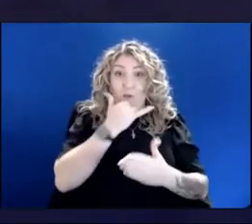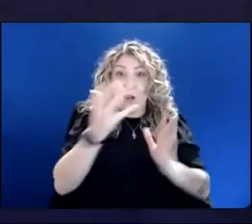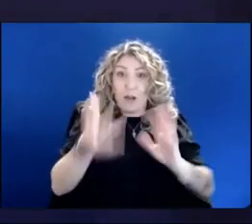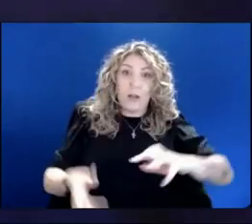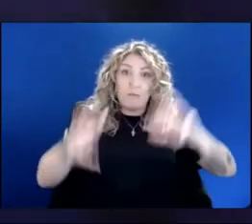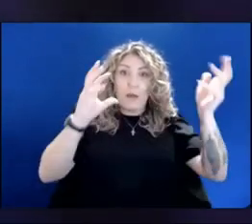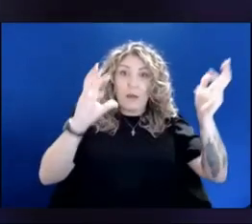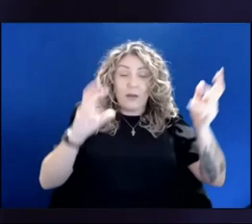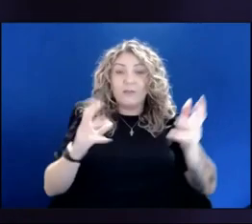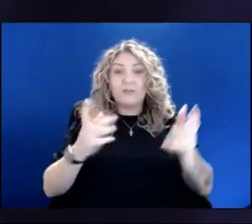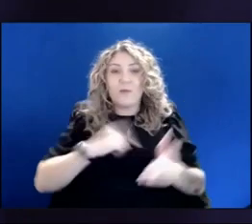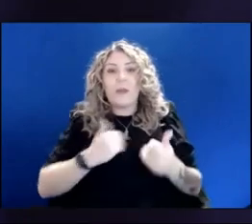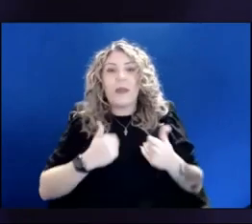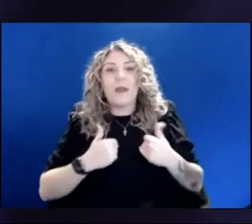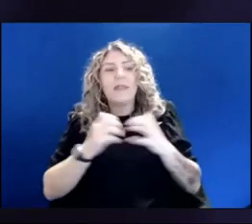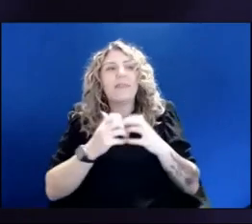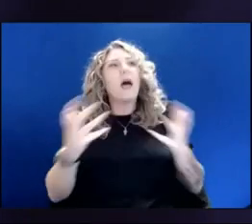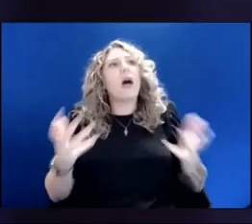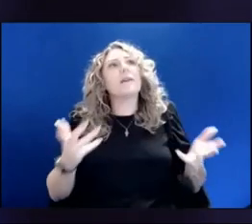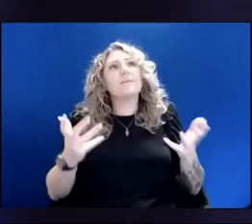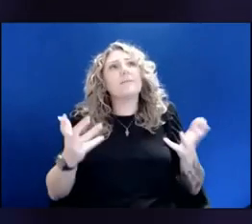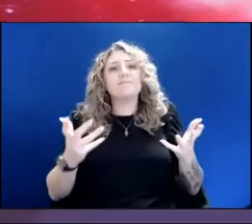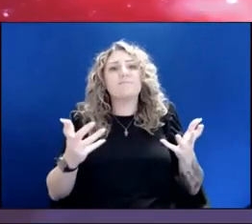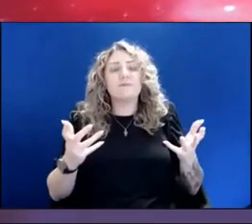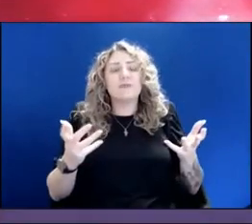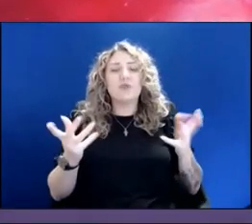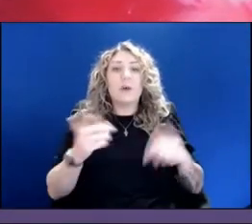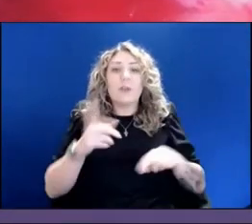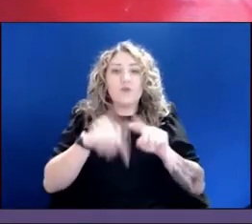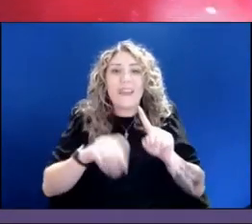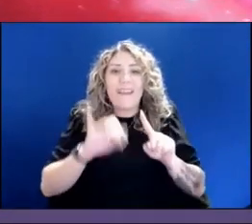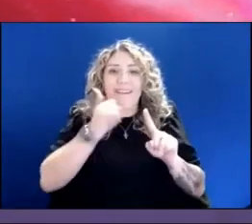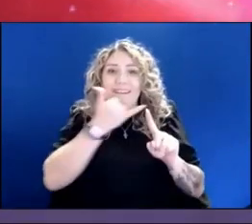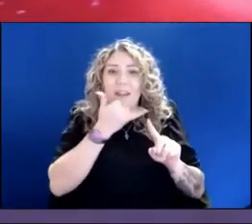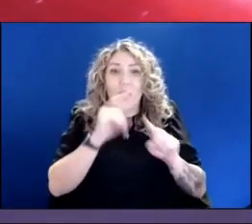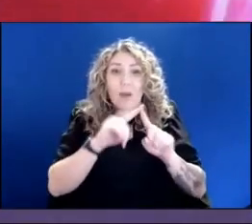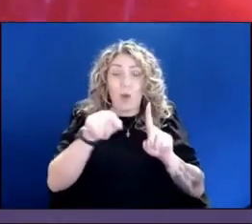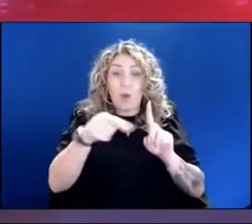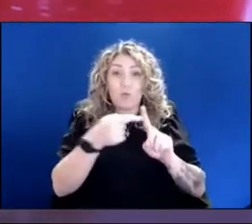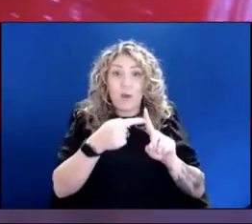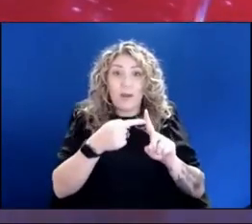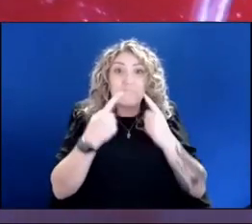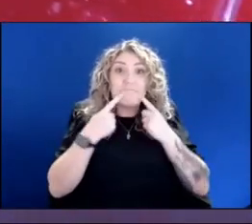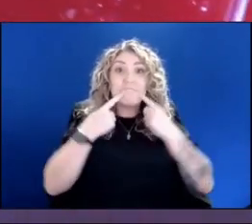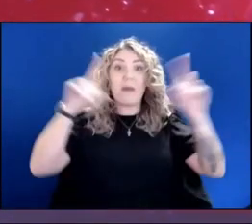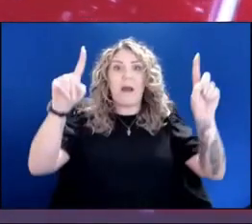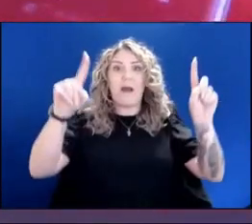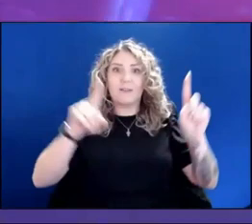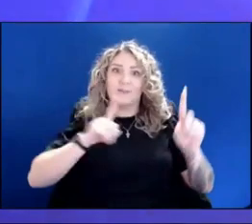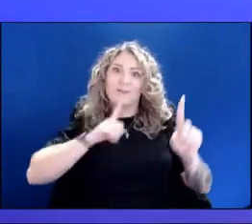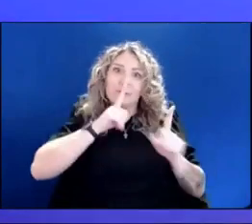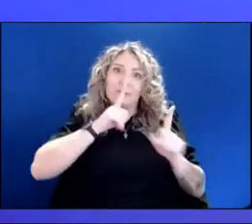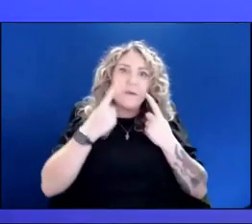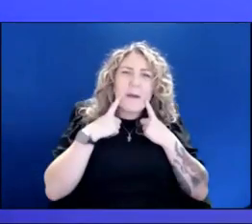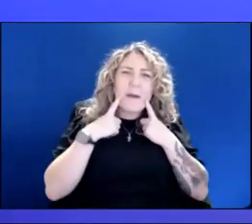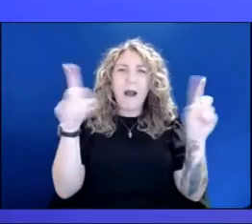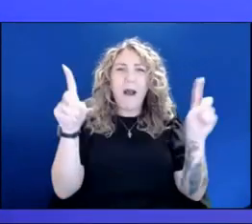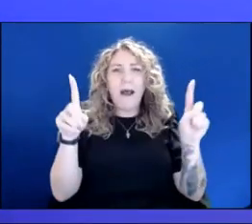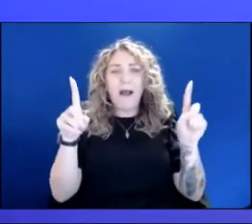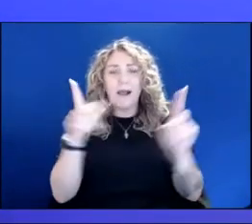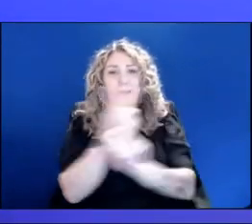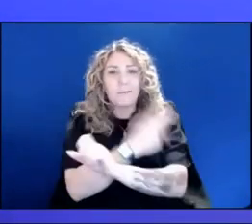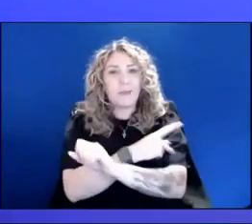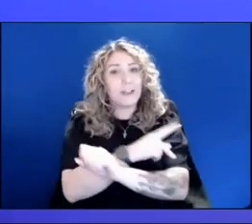of no room for error. But when it goes well, it goes really well. And patients usually do really great. And